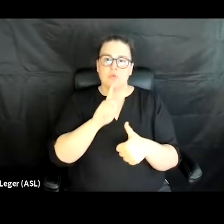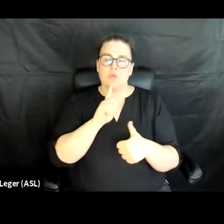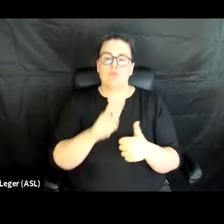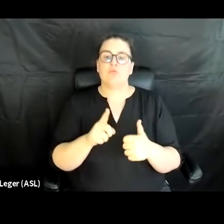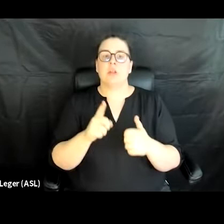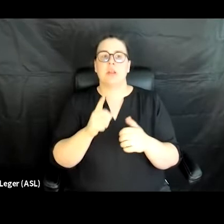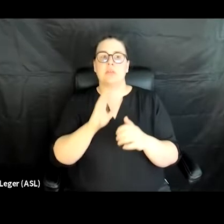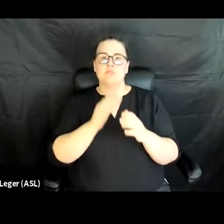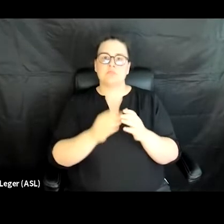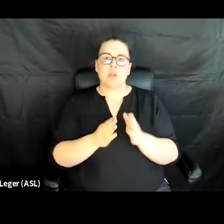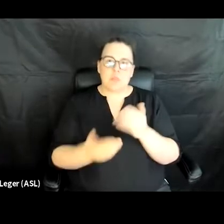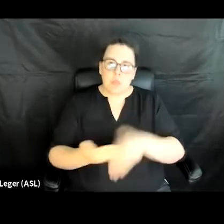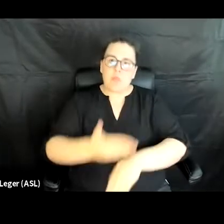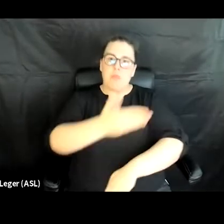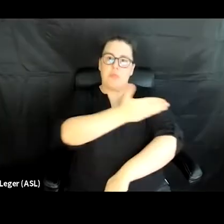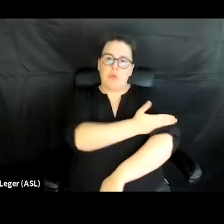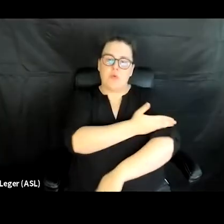and benefit policies.